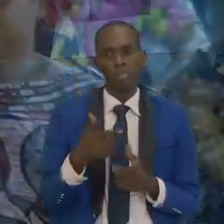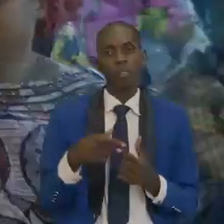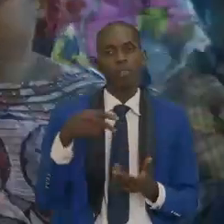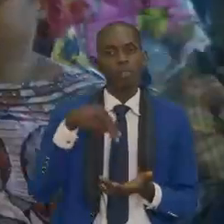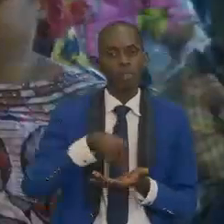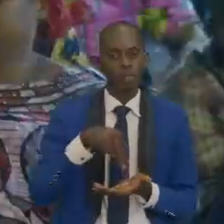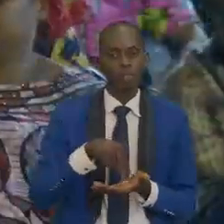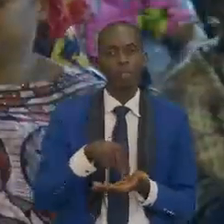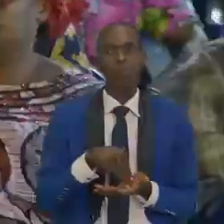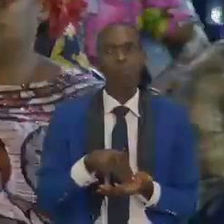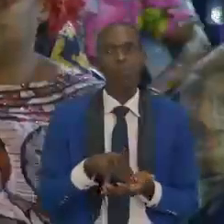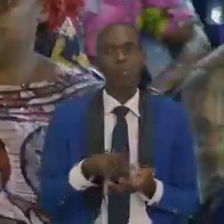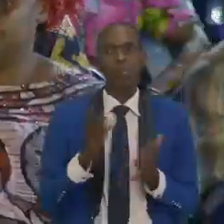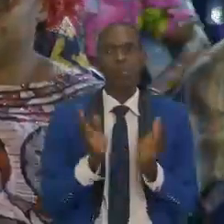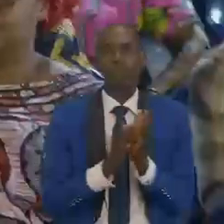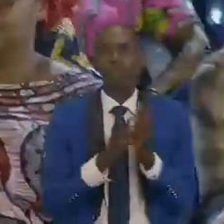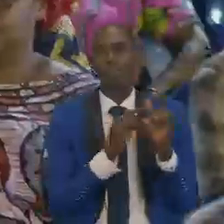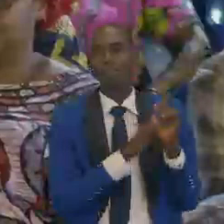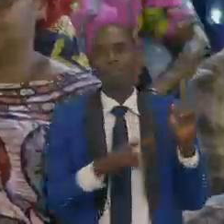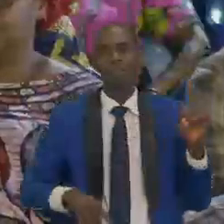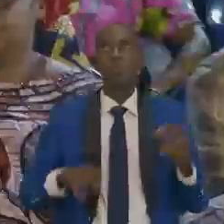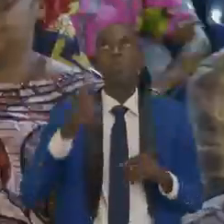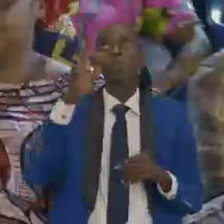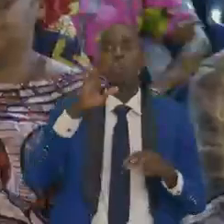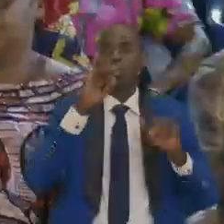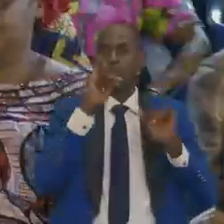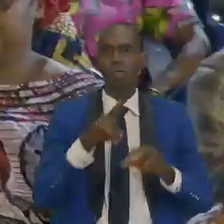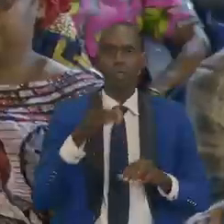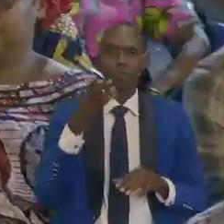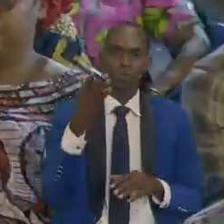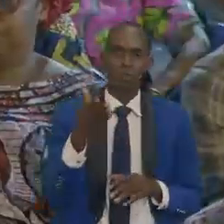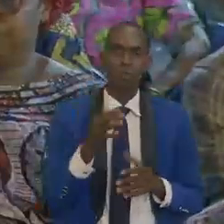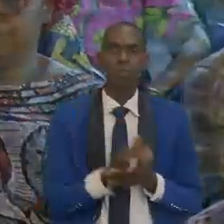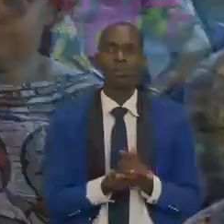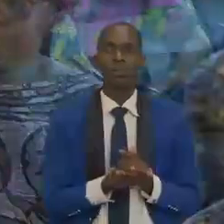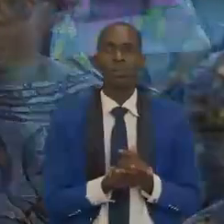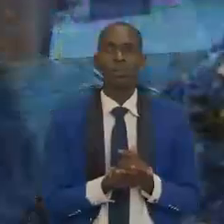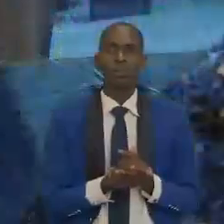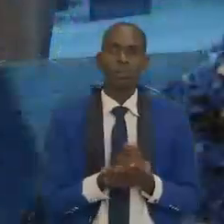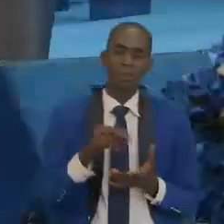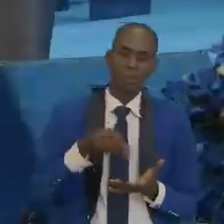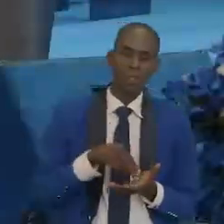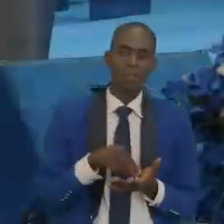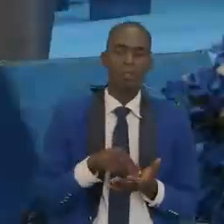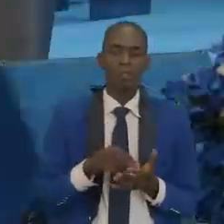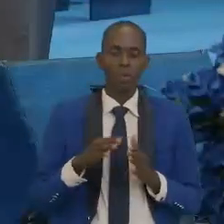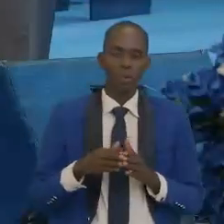Praise the Lord. God bless you there. Stand up. Open your heart to that salvation of the